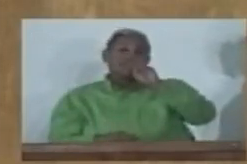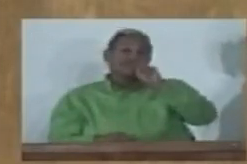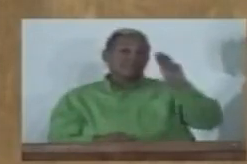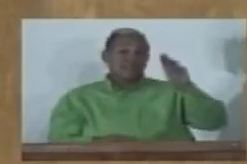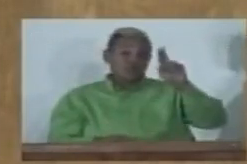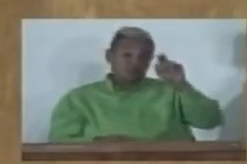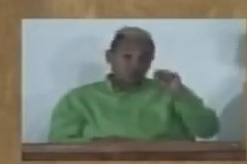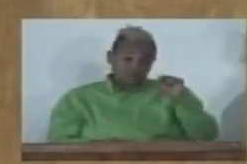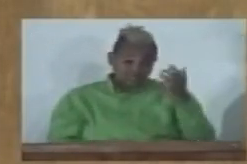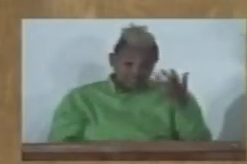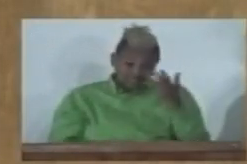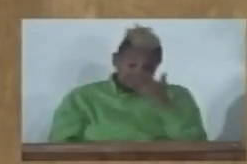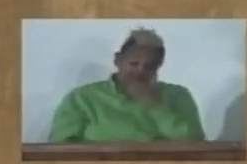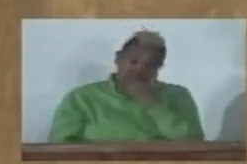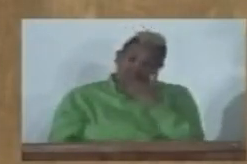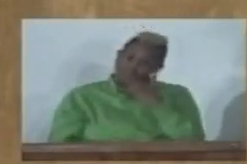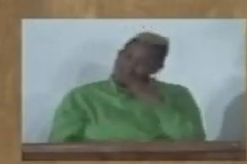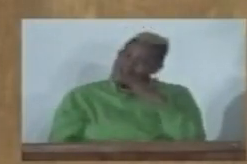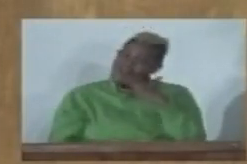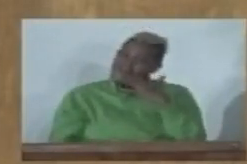US, or